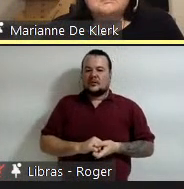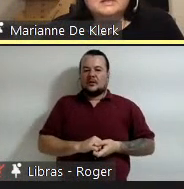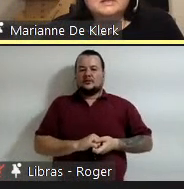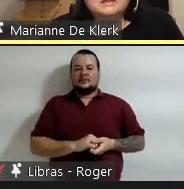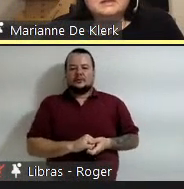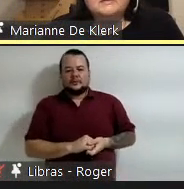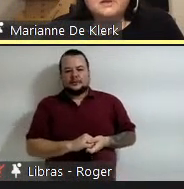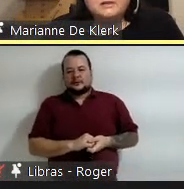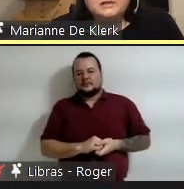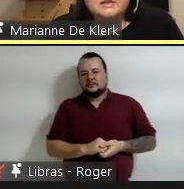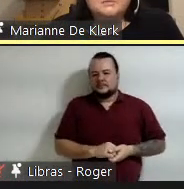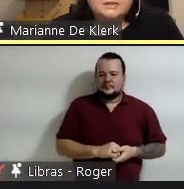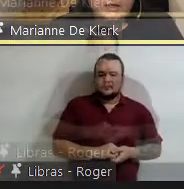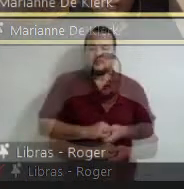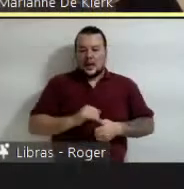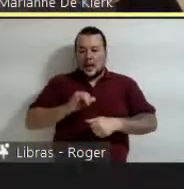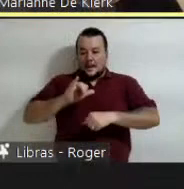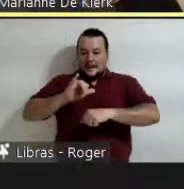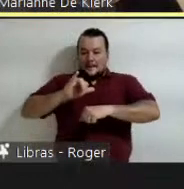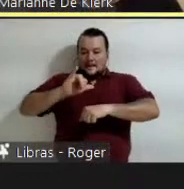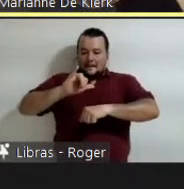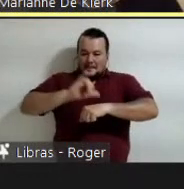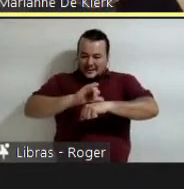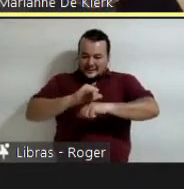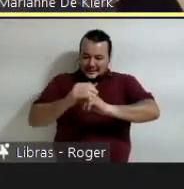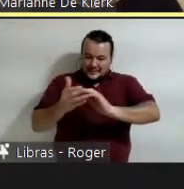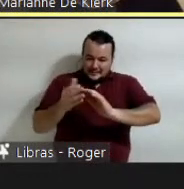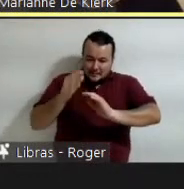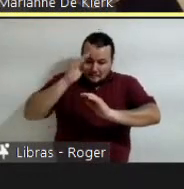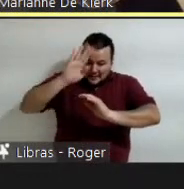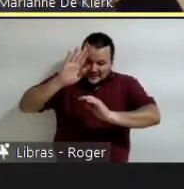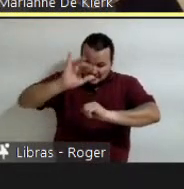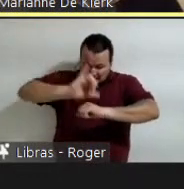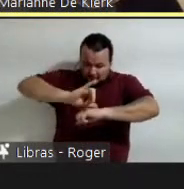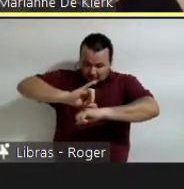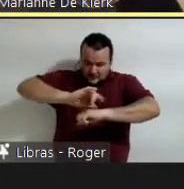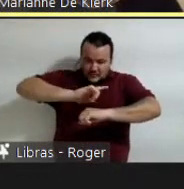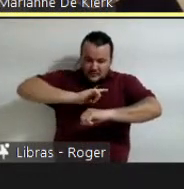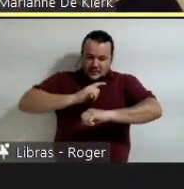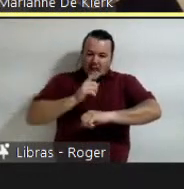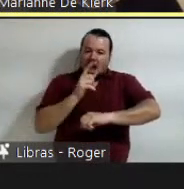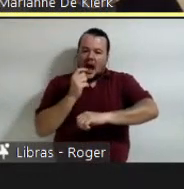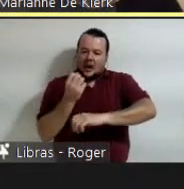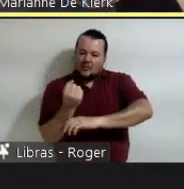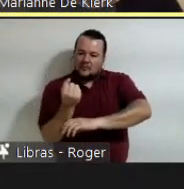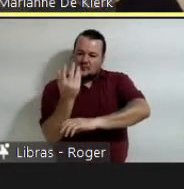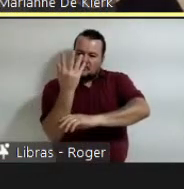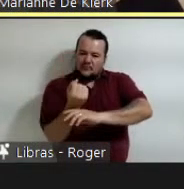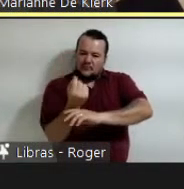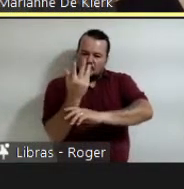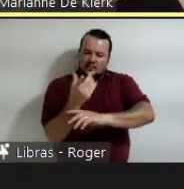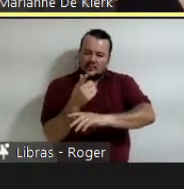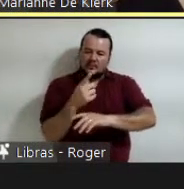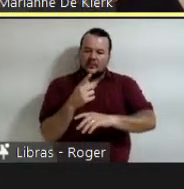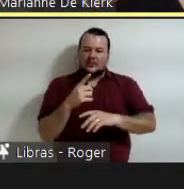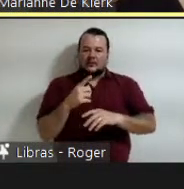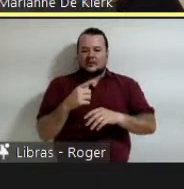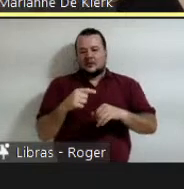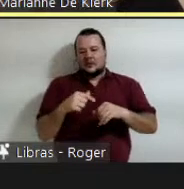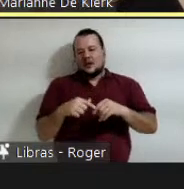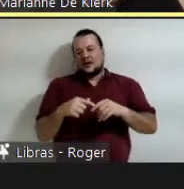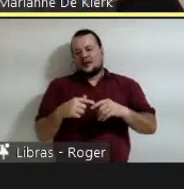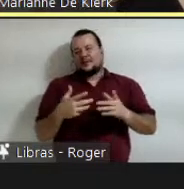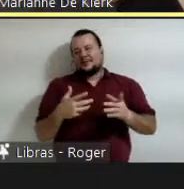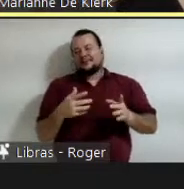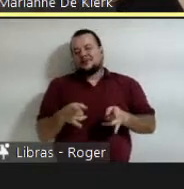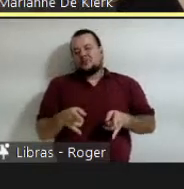spaces, but the fountain elements, and again, this is the result of a building that's been abandoned for 20 years and not maintained. These wonderful